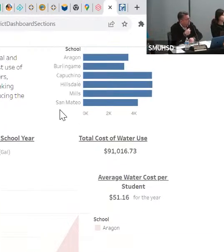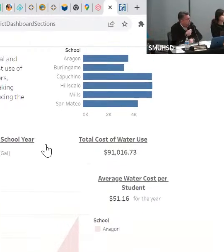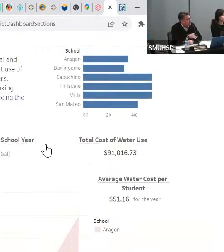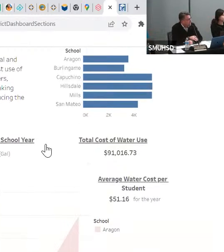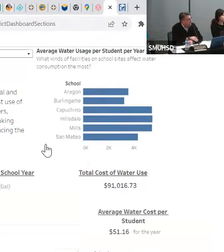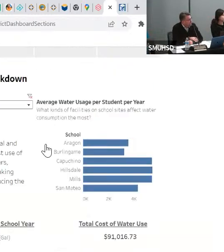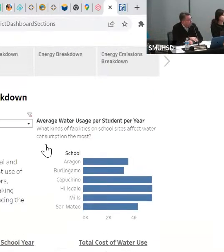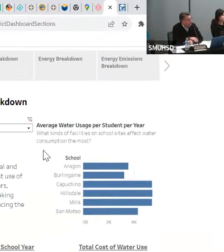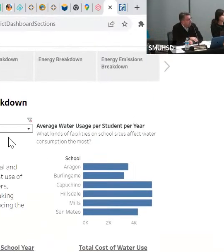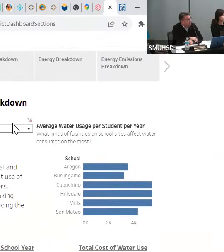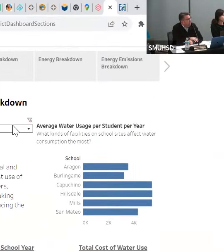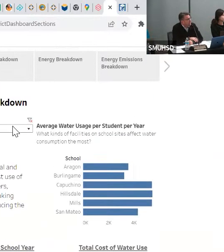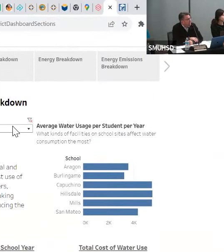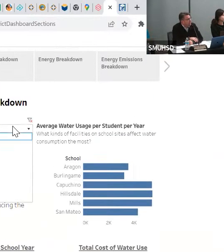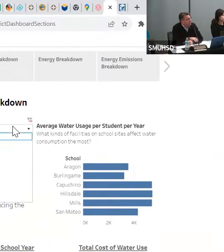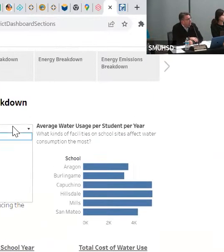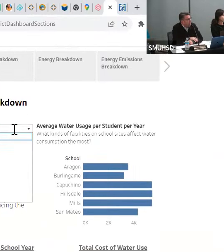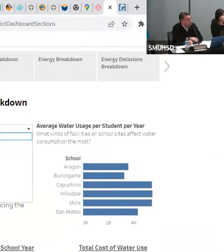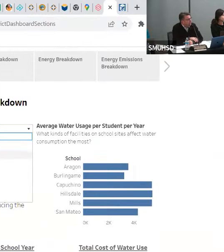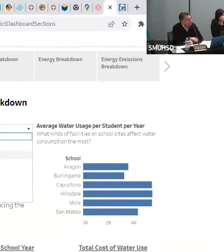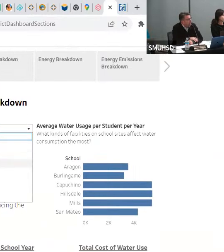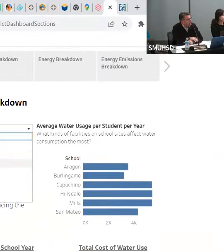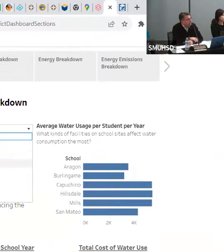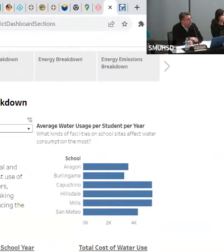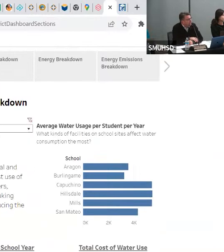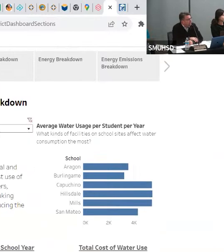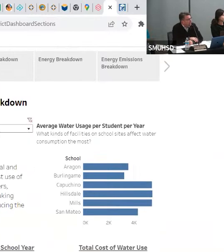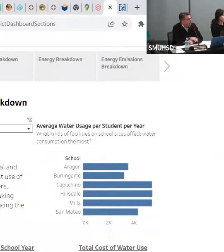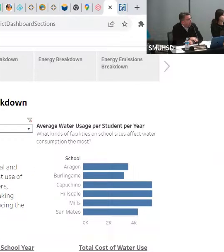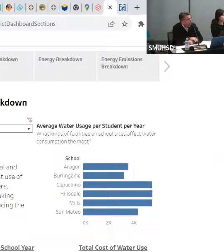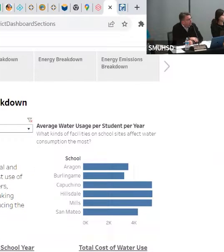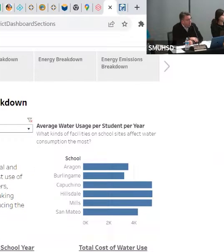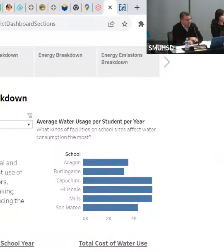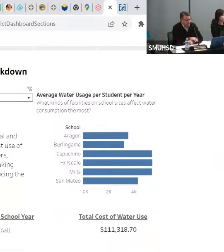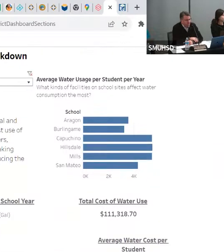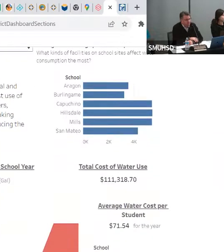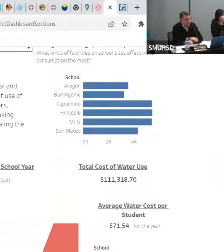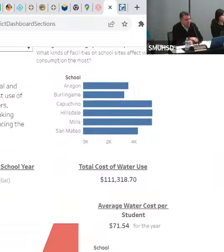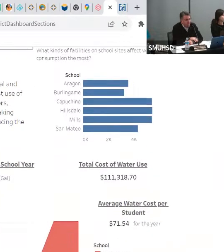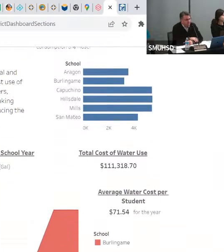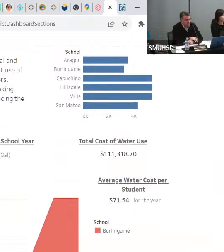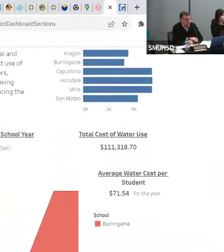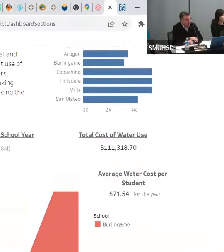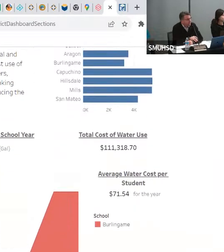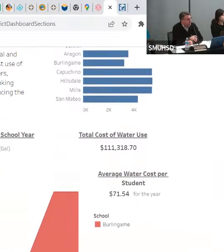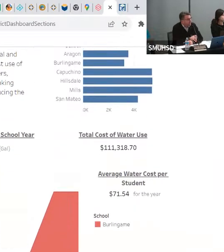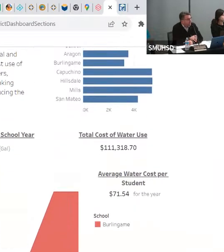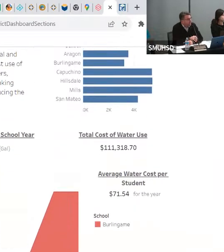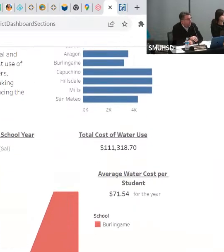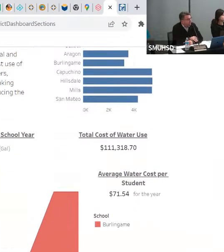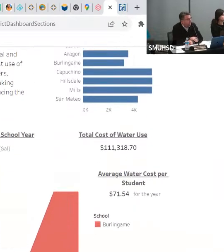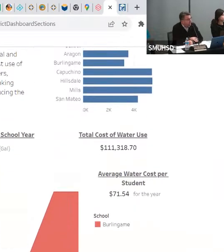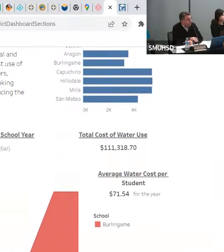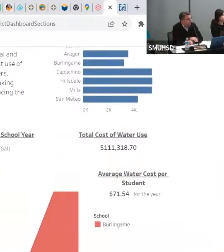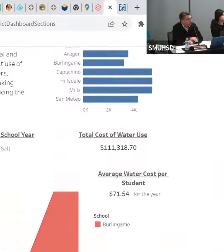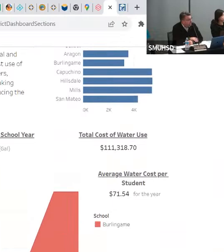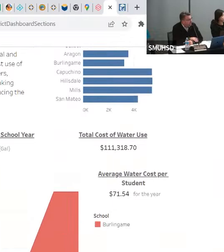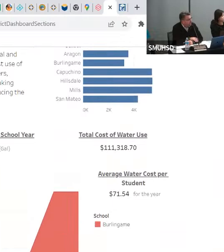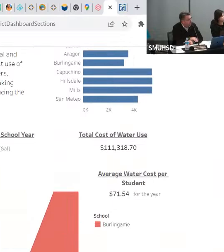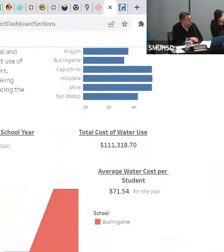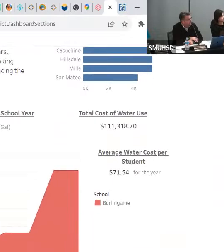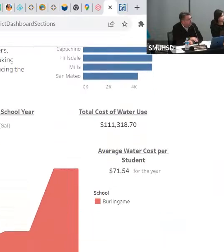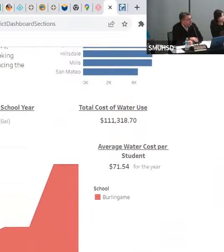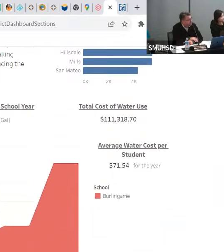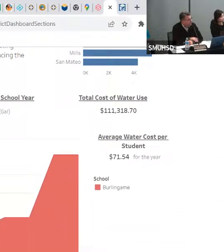schools, but it's an opportunity for students to think about sustainability in their environment in a way that, in my opinion,